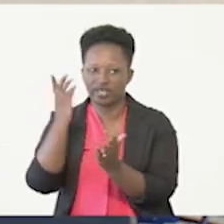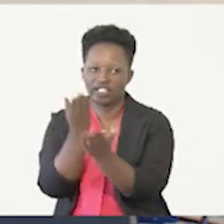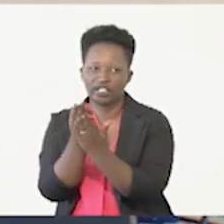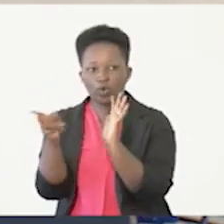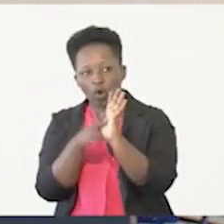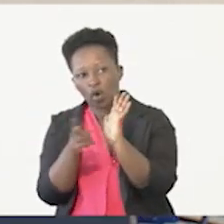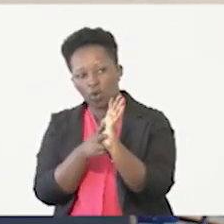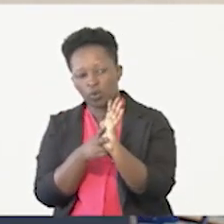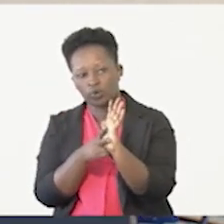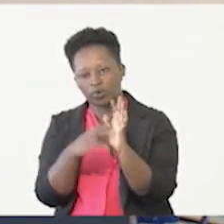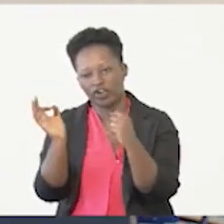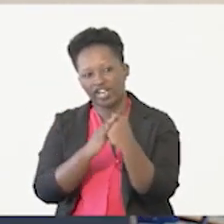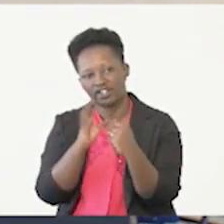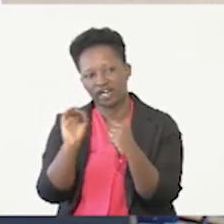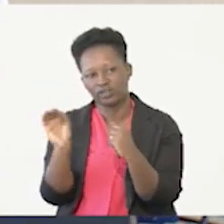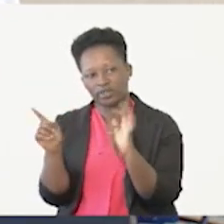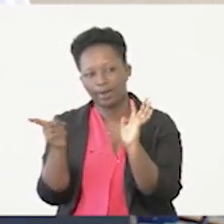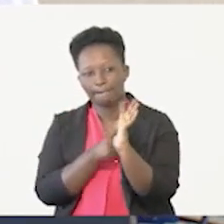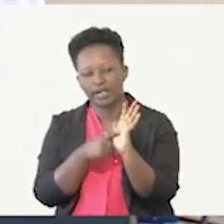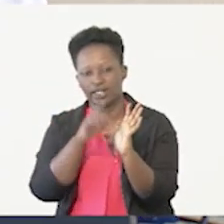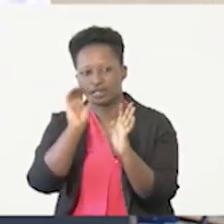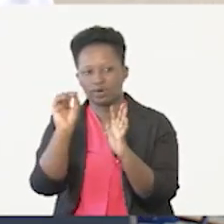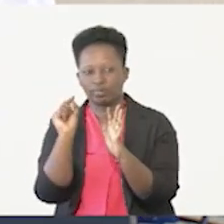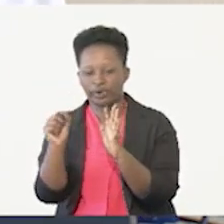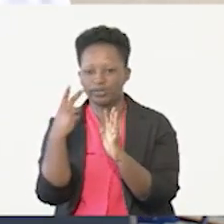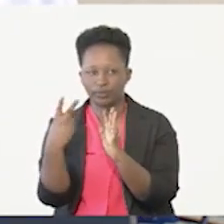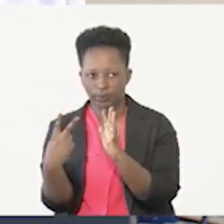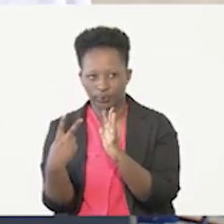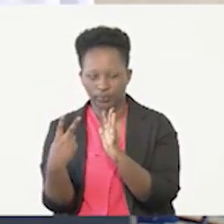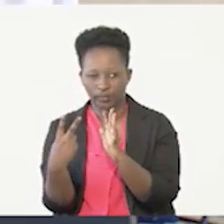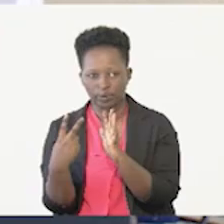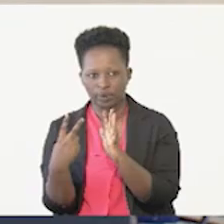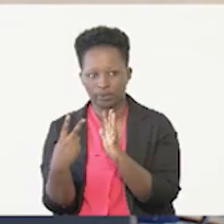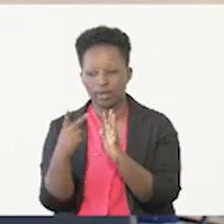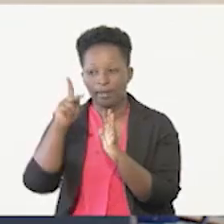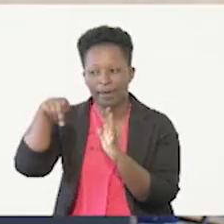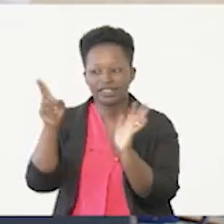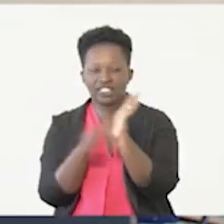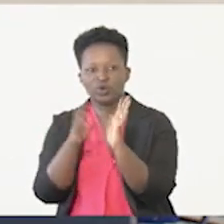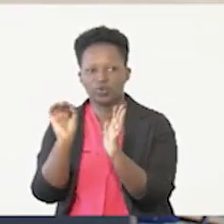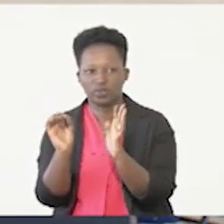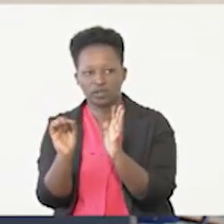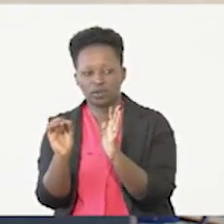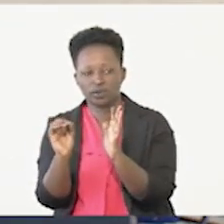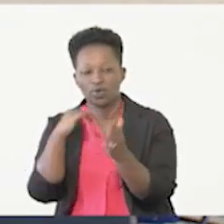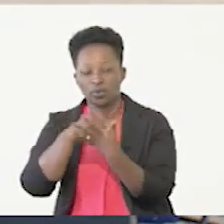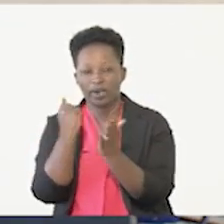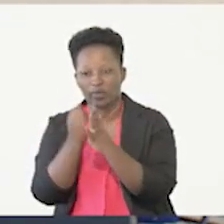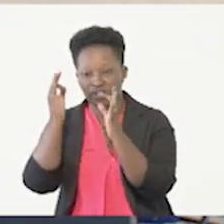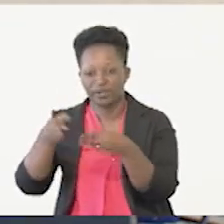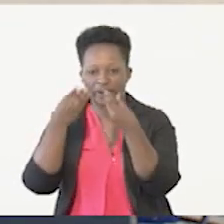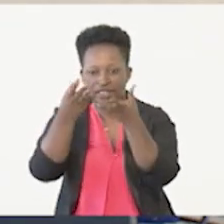equaling to 800 minus 0.2. Price is 0, because the commodity was given for